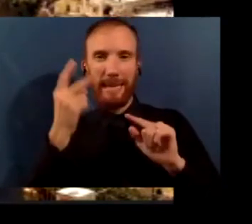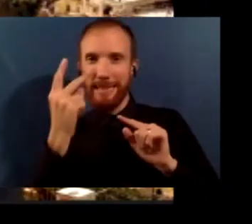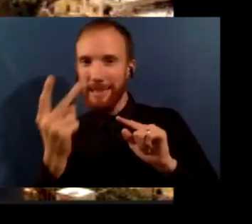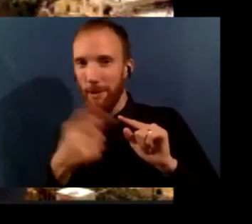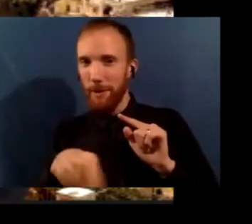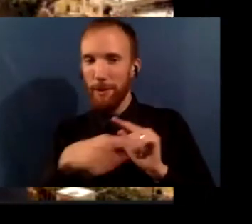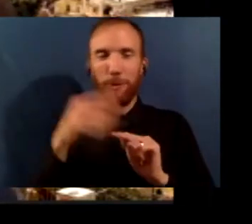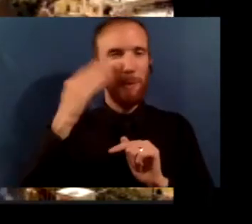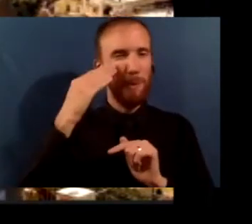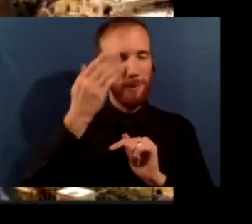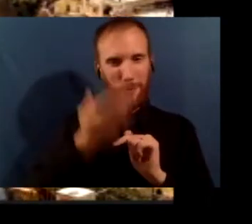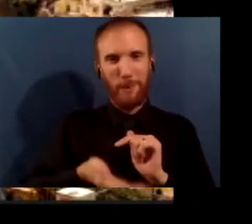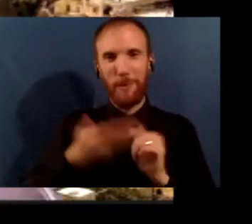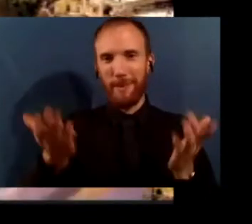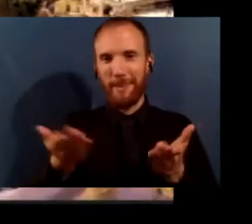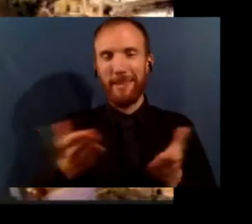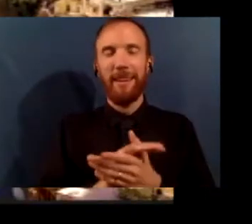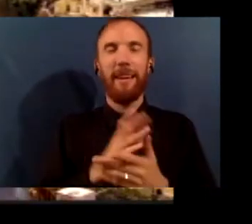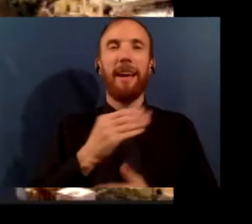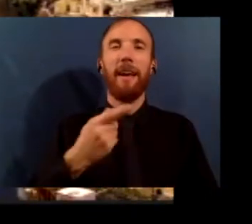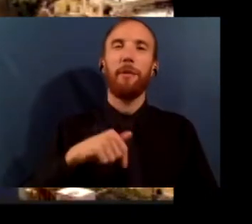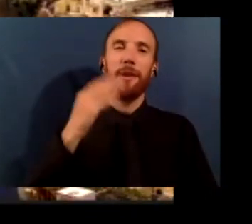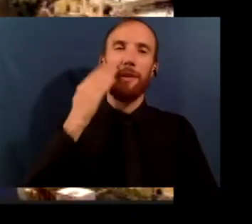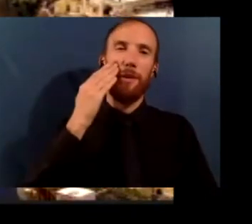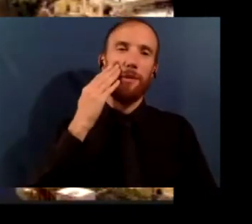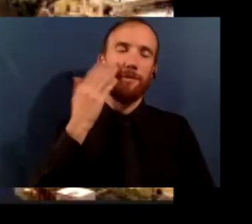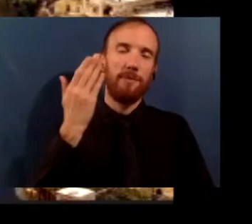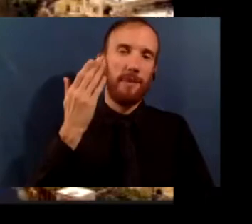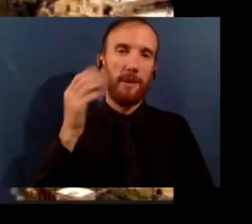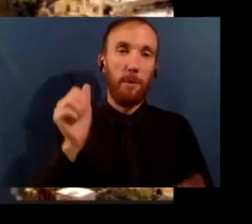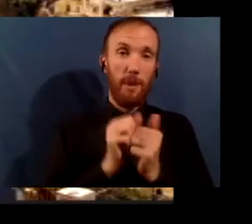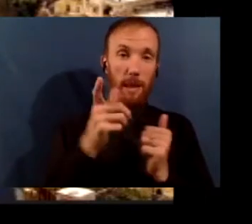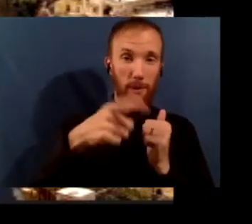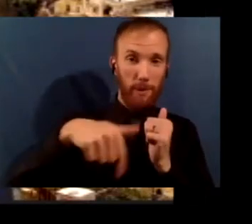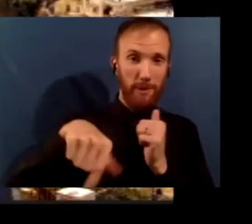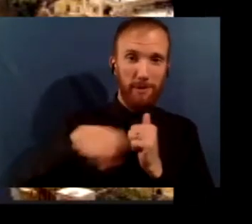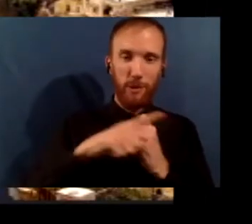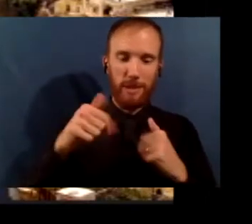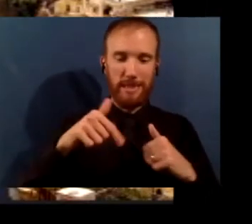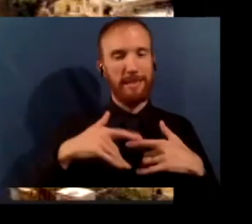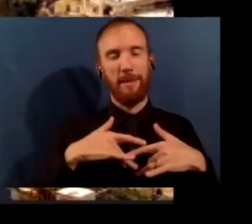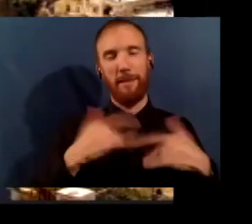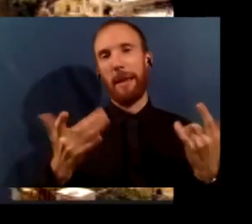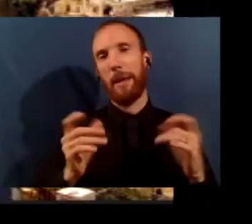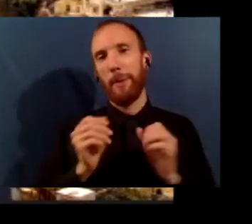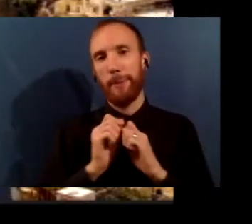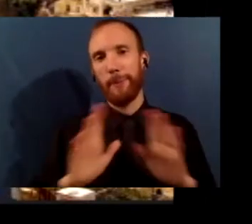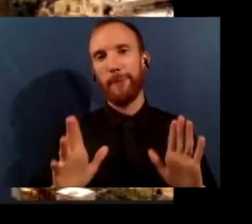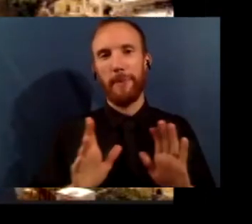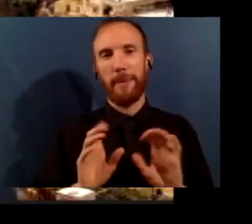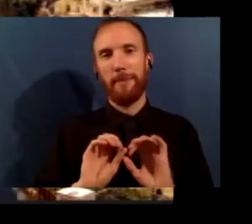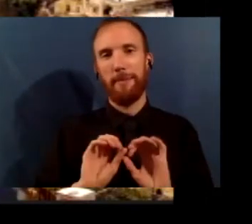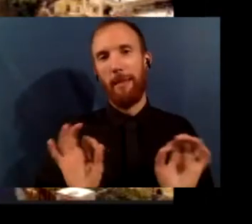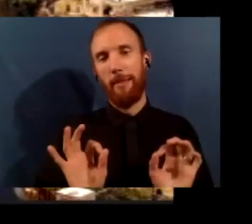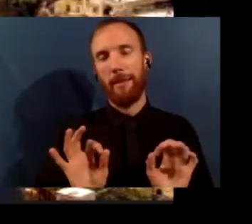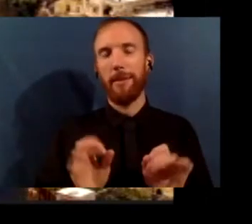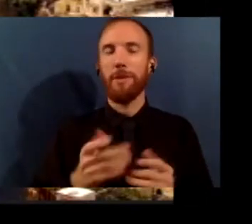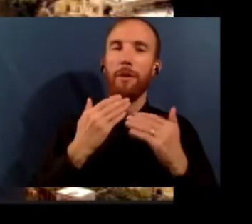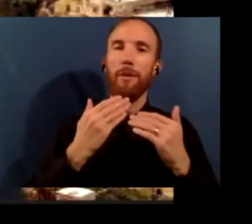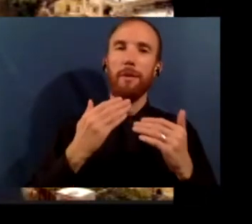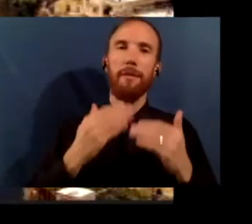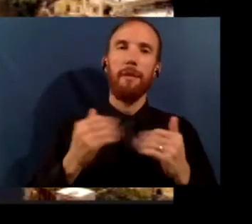here, and you know the event would be nothing without each and every person who showed up. So thank you